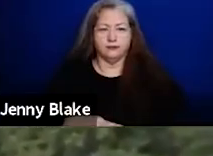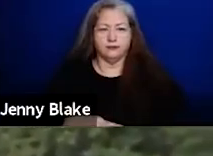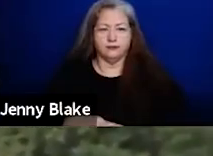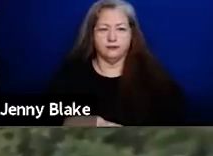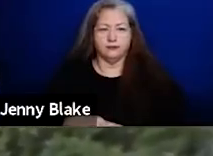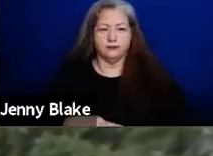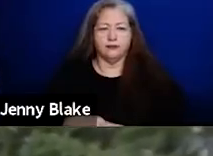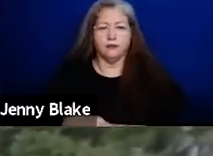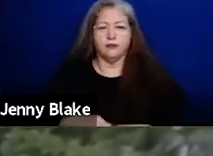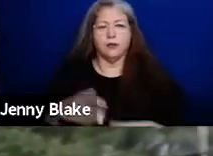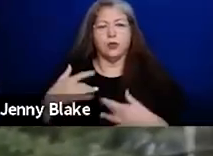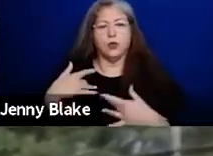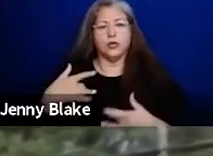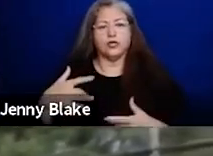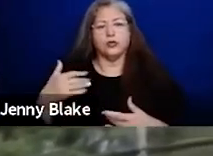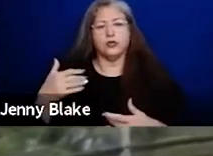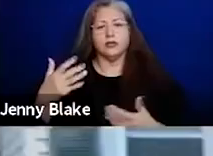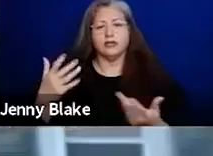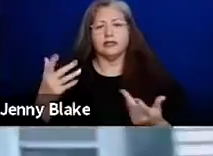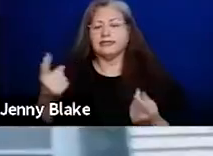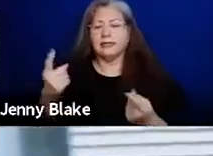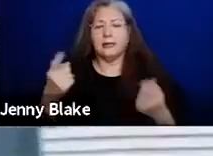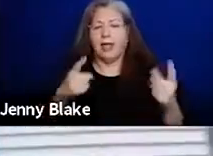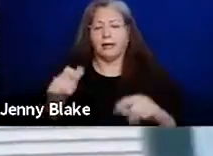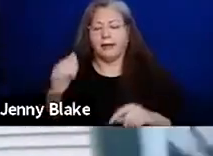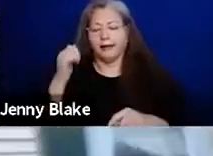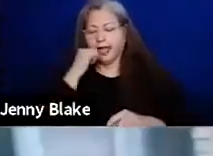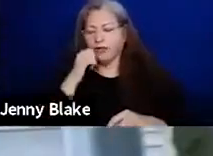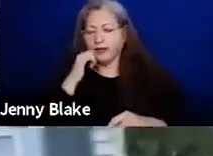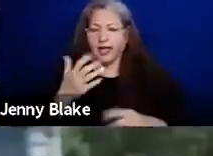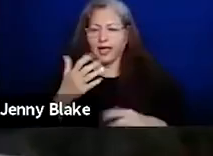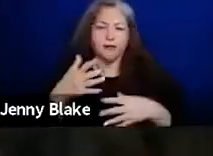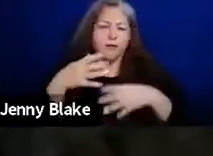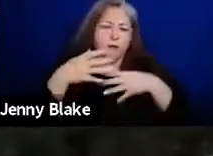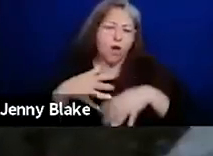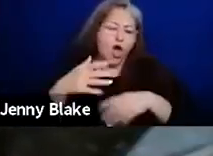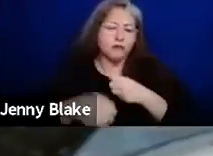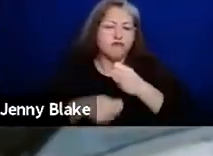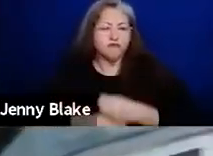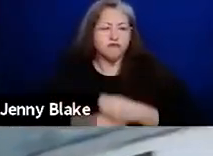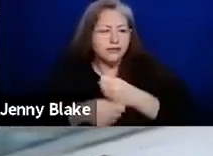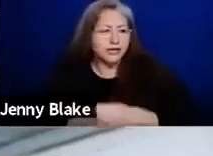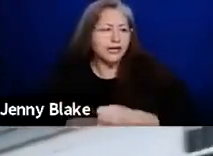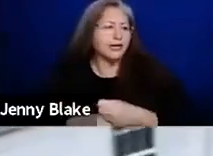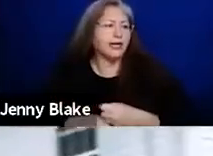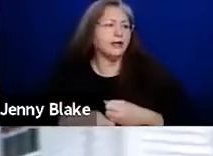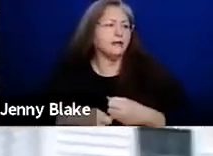We usually had something going on daily, demonstrations, marches, picketing.